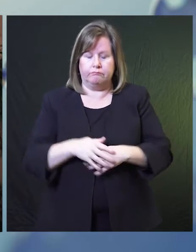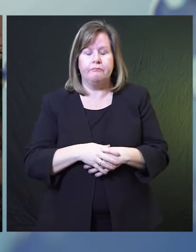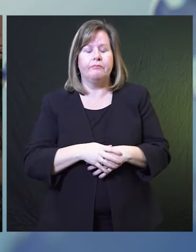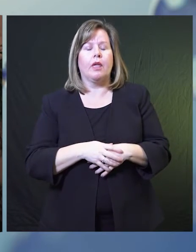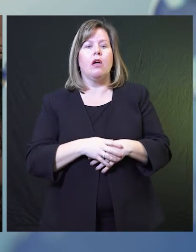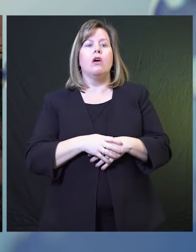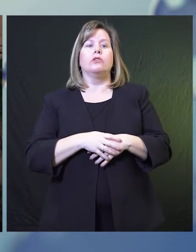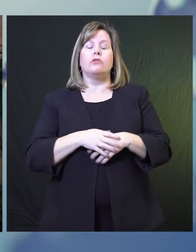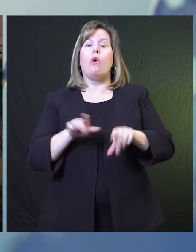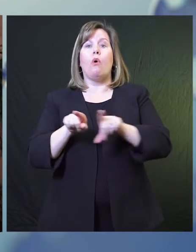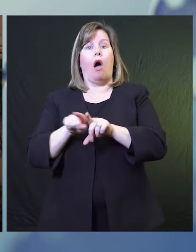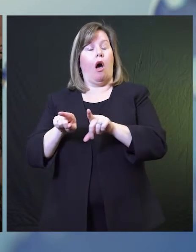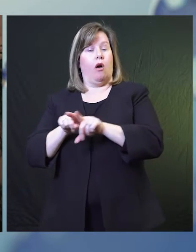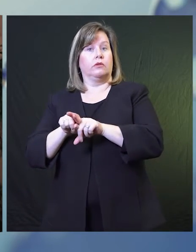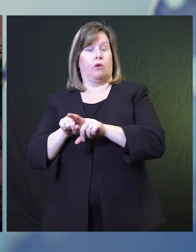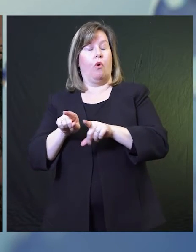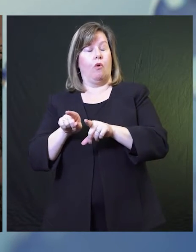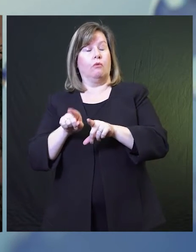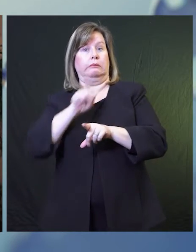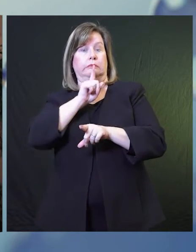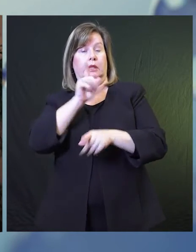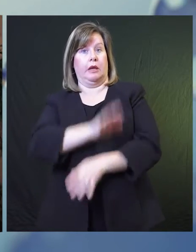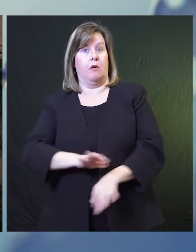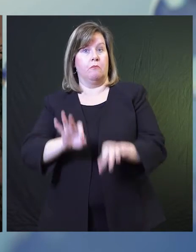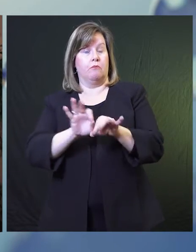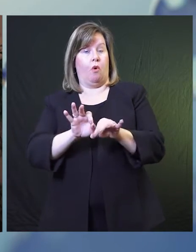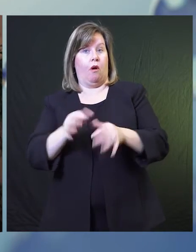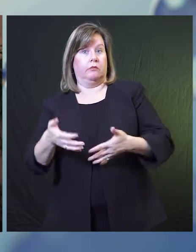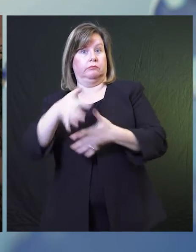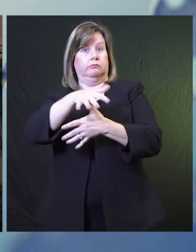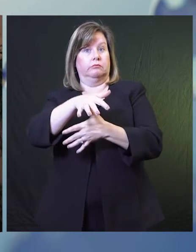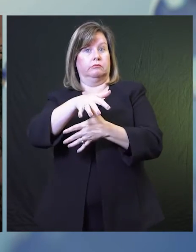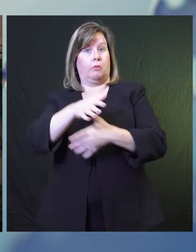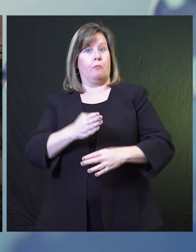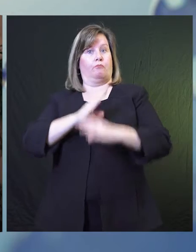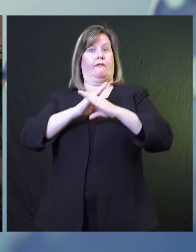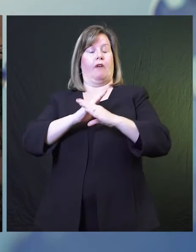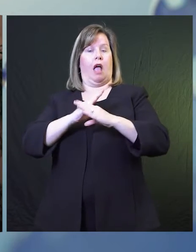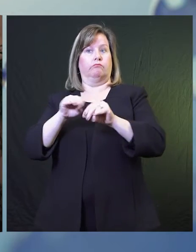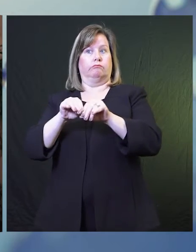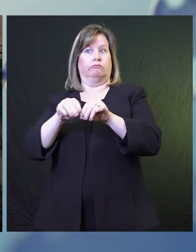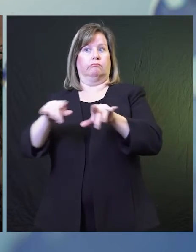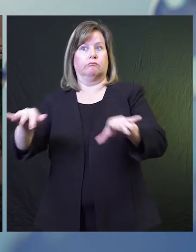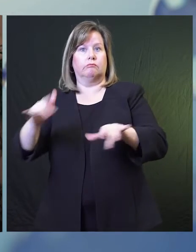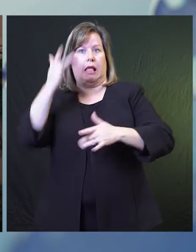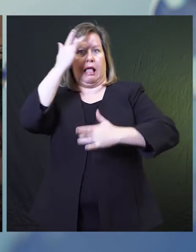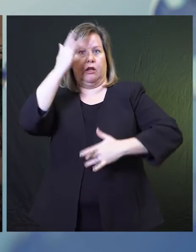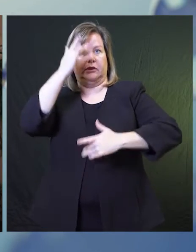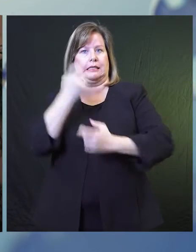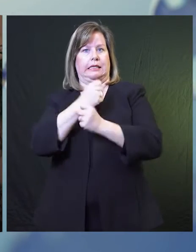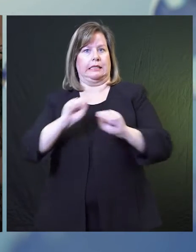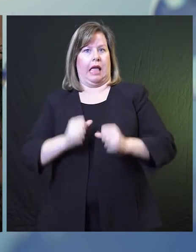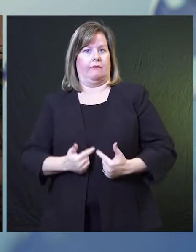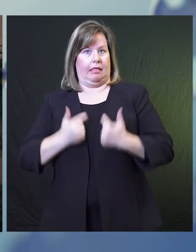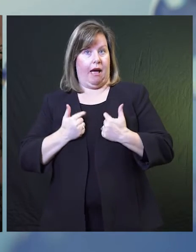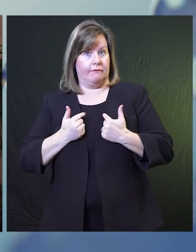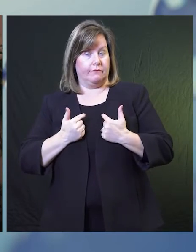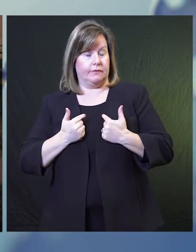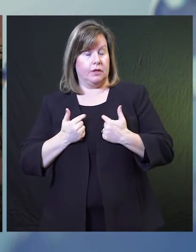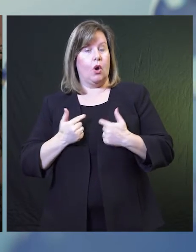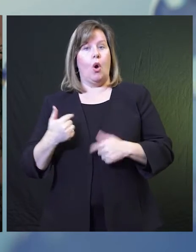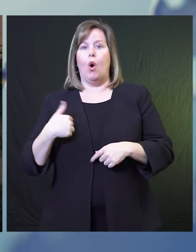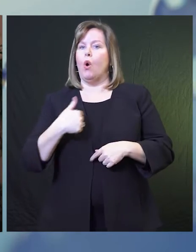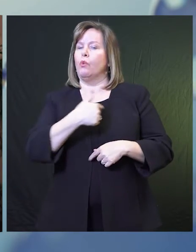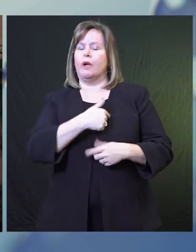community. Of course, our other and most important priority was preventing illness and saving lives. In doing that, so that we